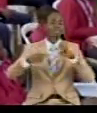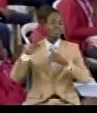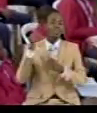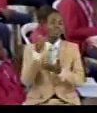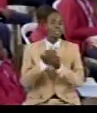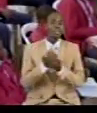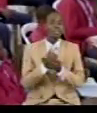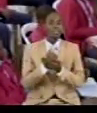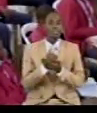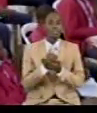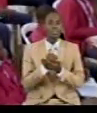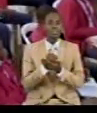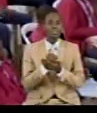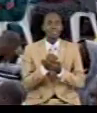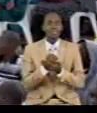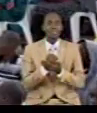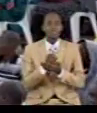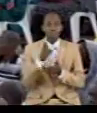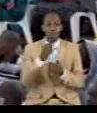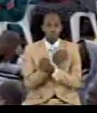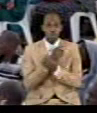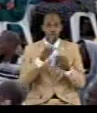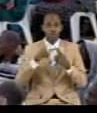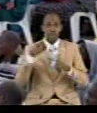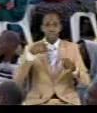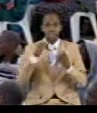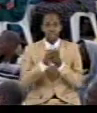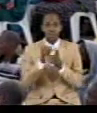okay, you love to say it again.